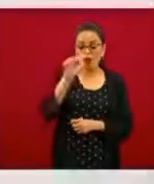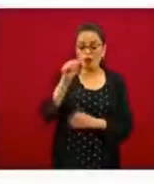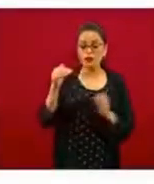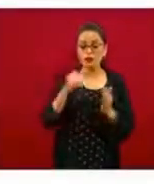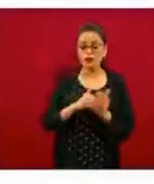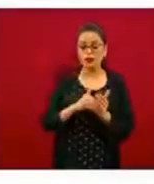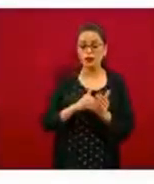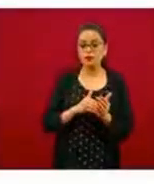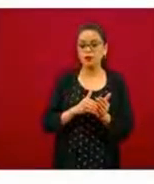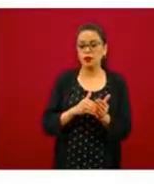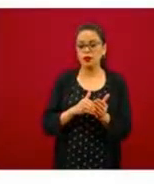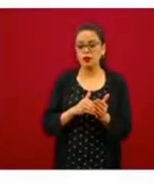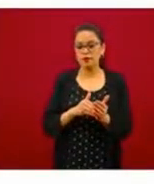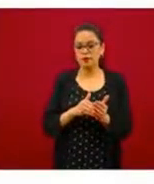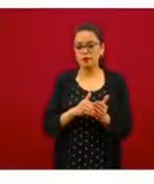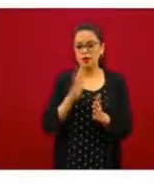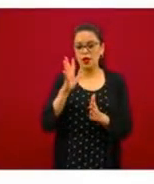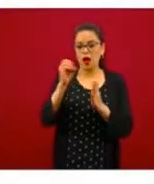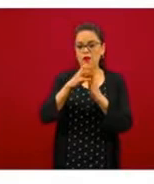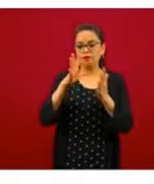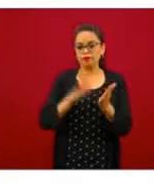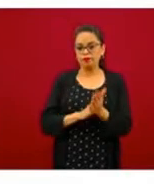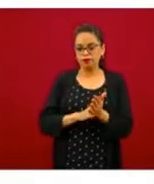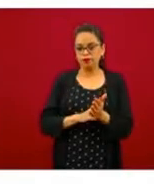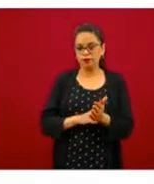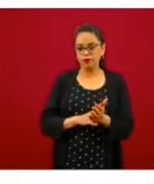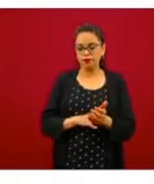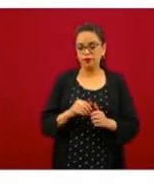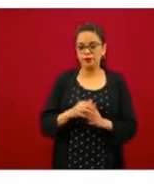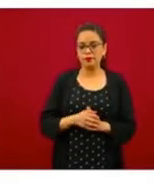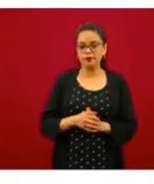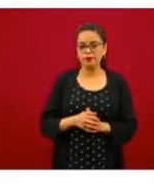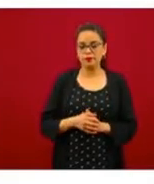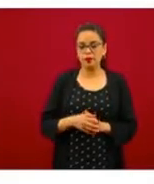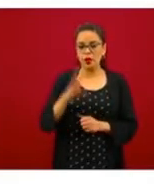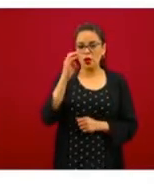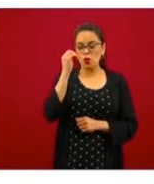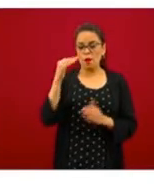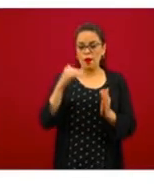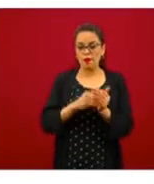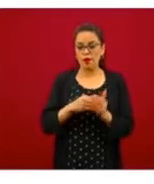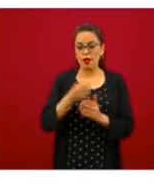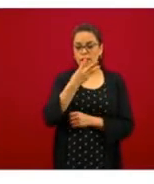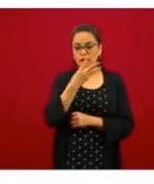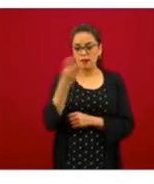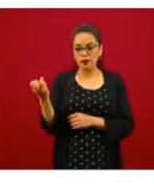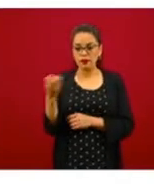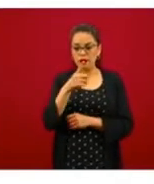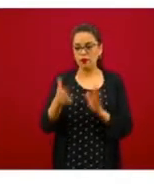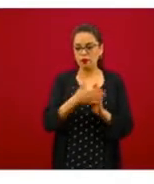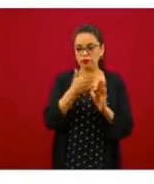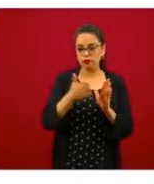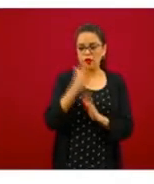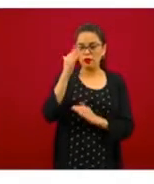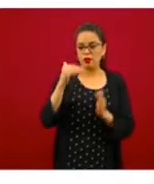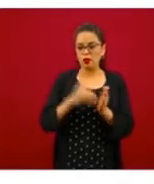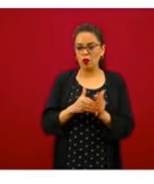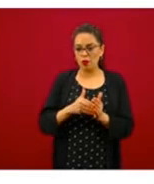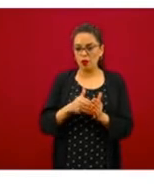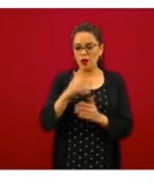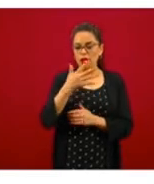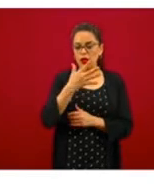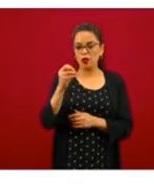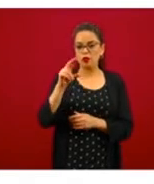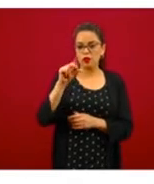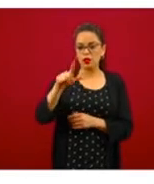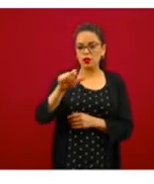and registros de estos now we tres have sectores. 16,000 9.037 de registered construcción, companies, 7.587 de transporte, 2.004